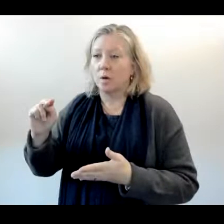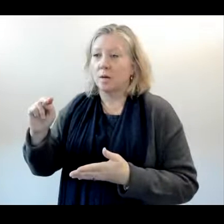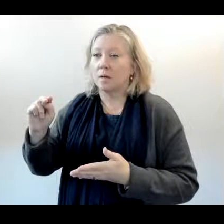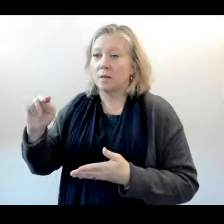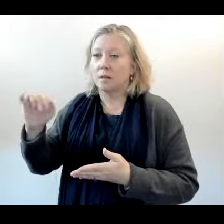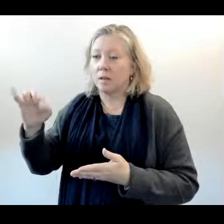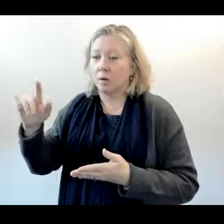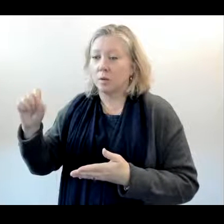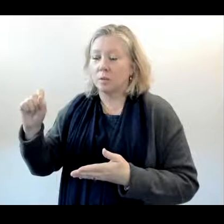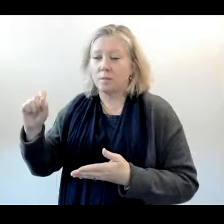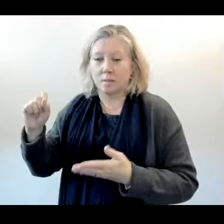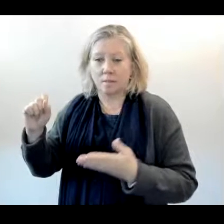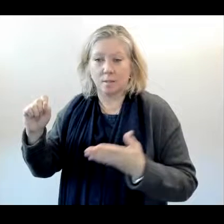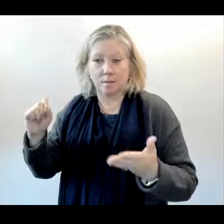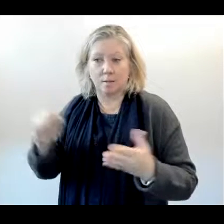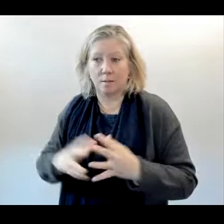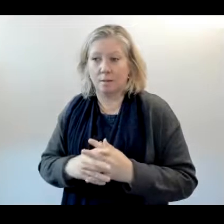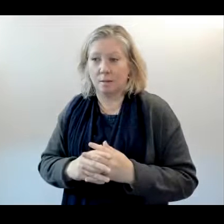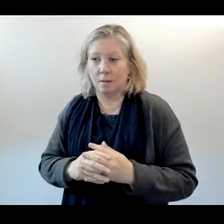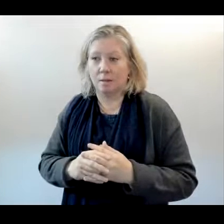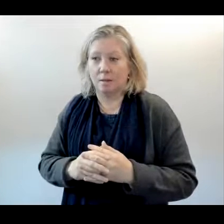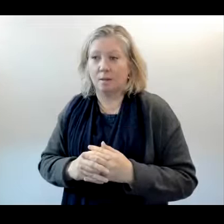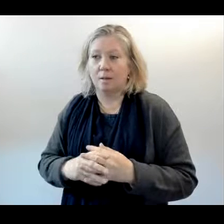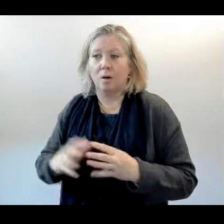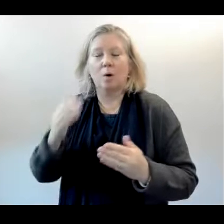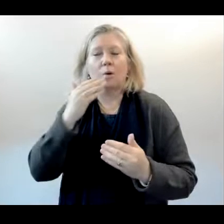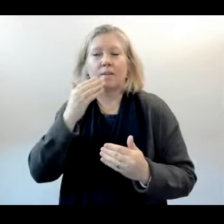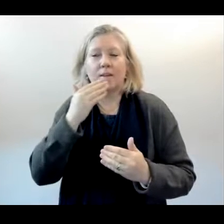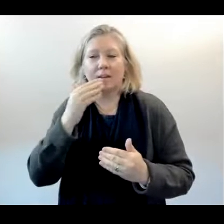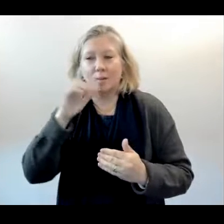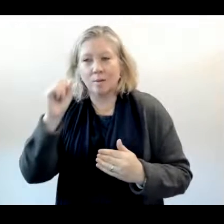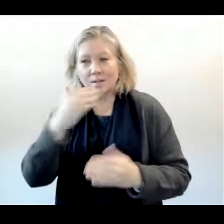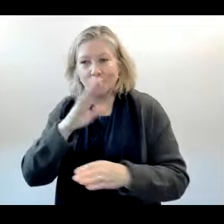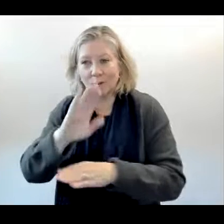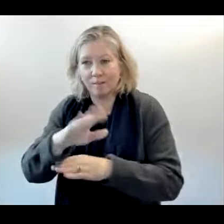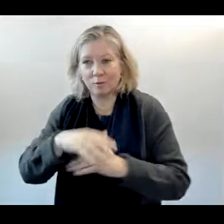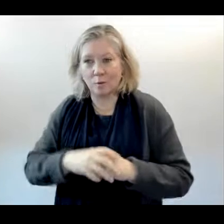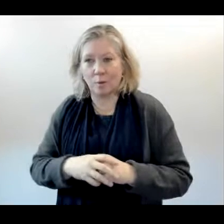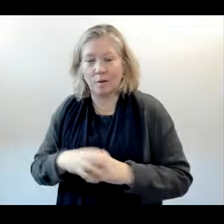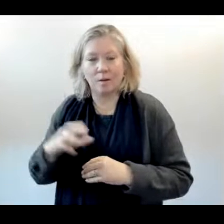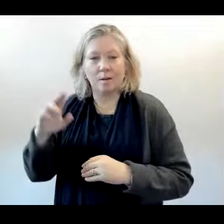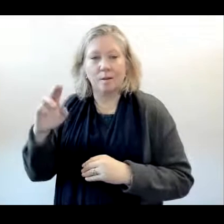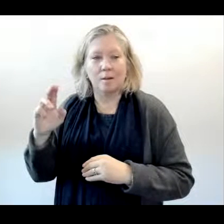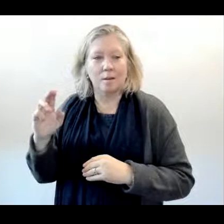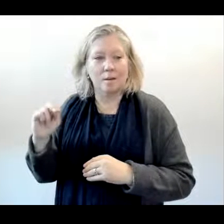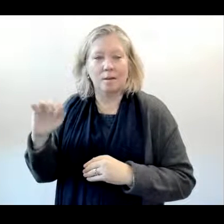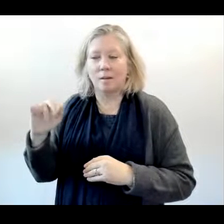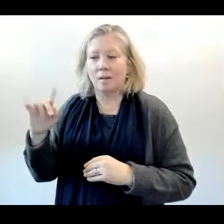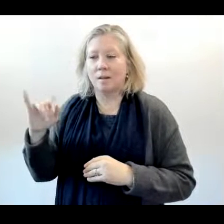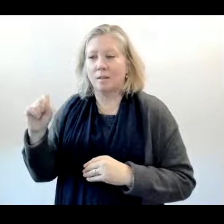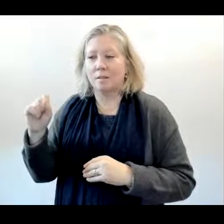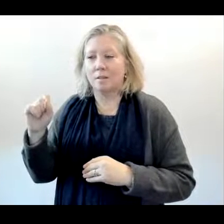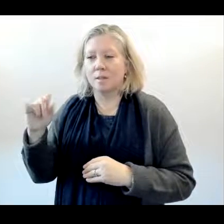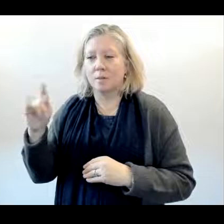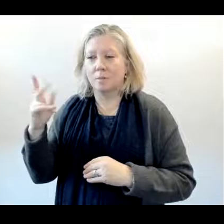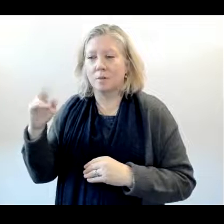Evan Miller. Yes, thank you, Mr. Chairman. Good afternoon, everyone. My name is Nicholas Person. I'm a lending analyst in the